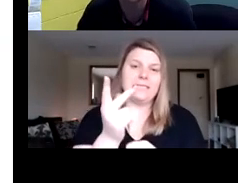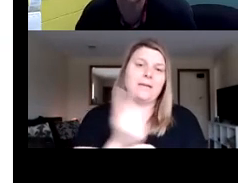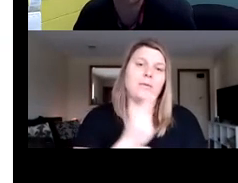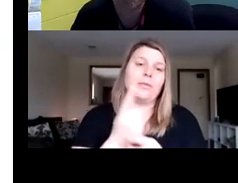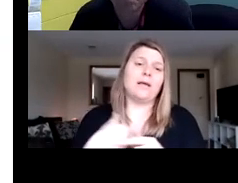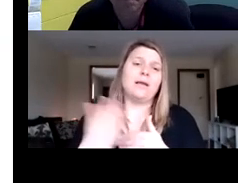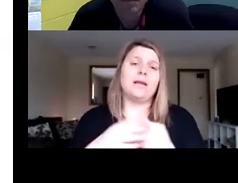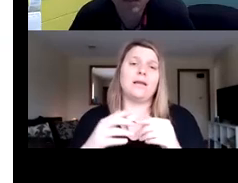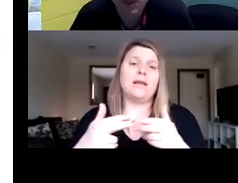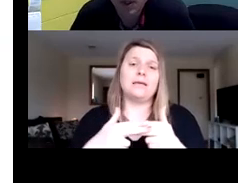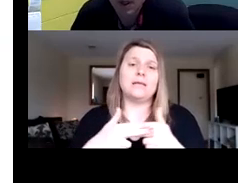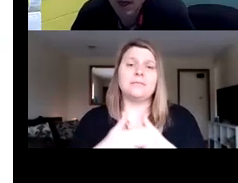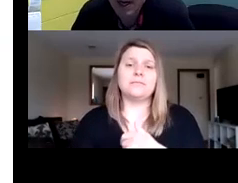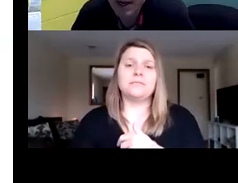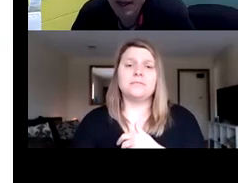slide, please.